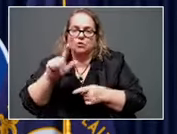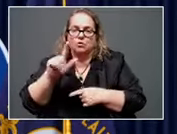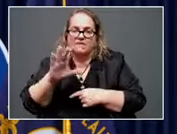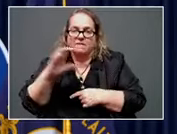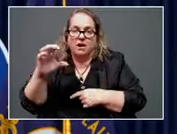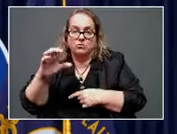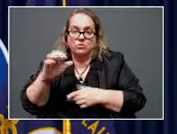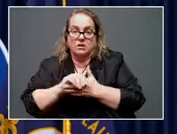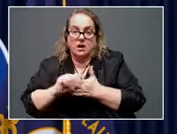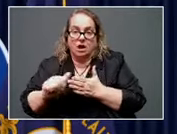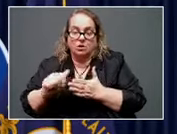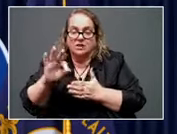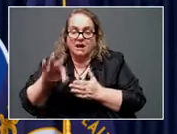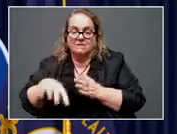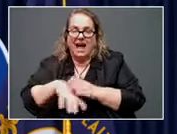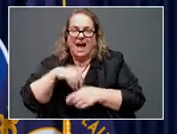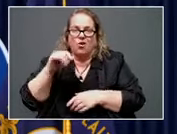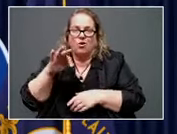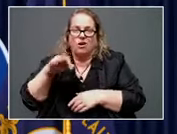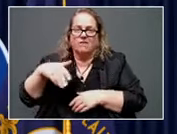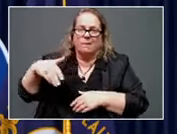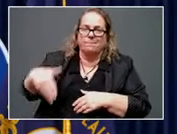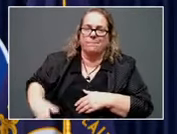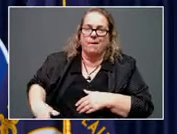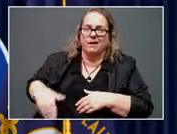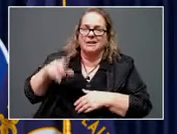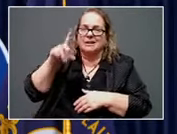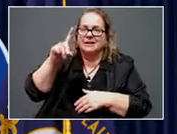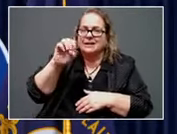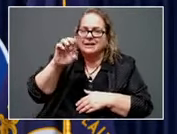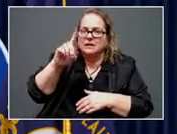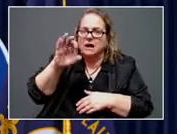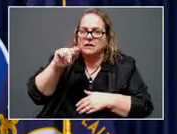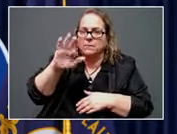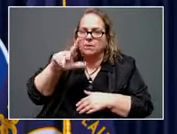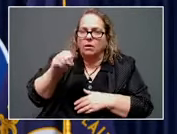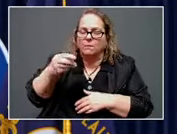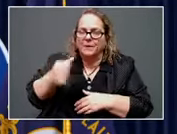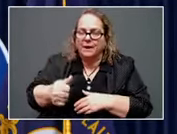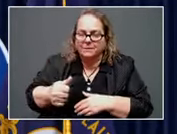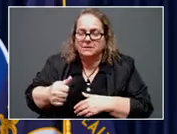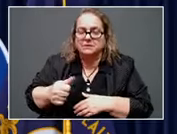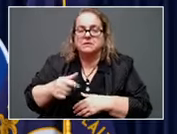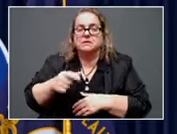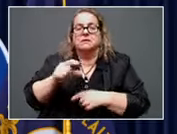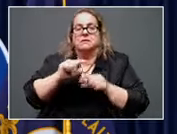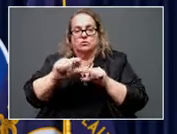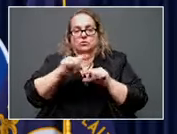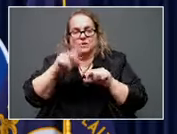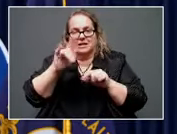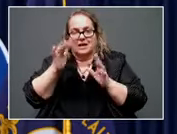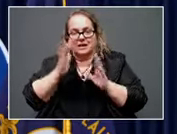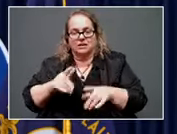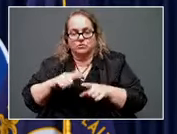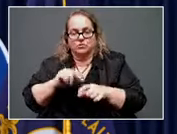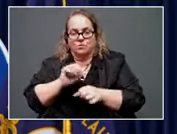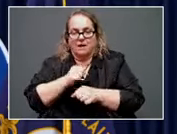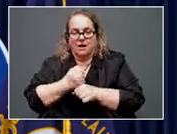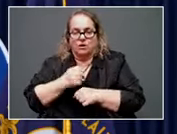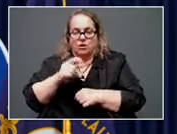of out-of-pocket deductible payments. They are being allocated to Kentuckians who made a tornado-related insurance